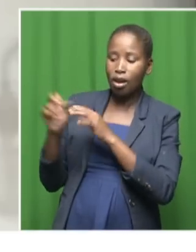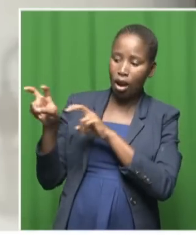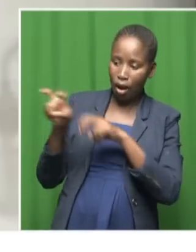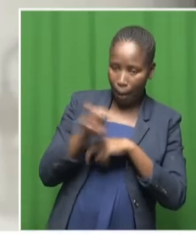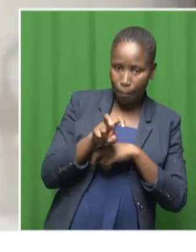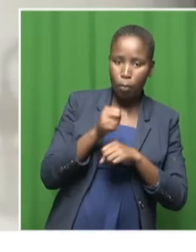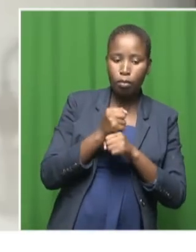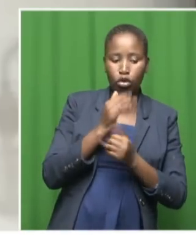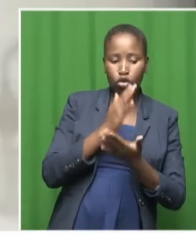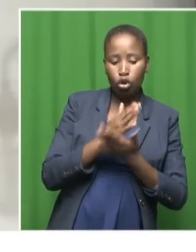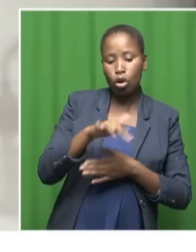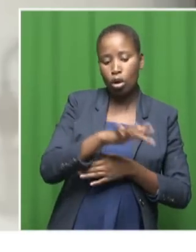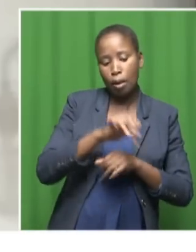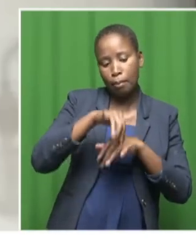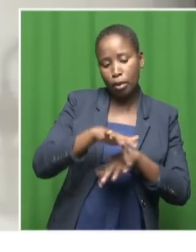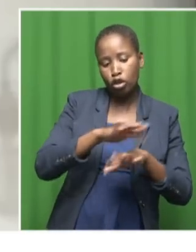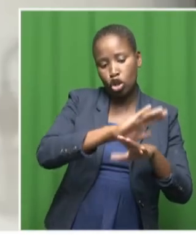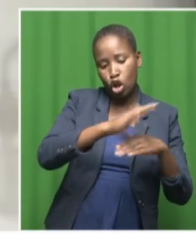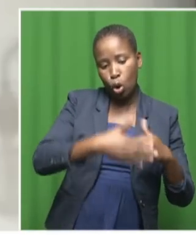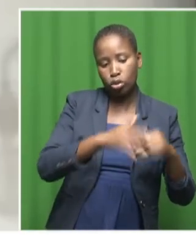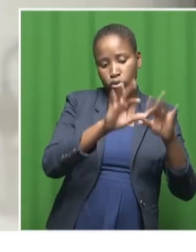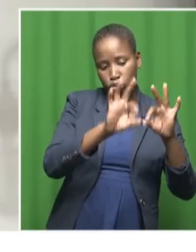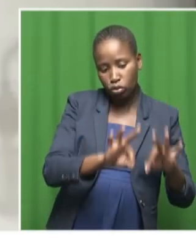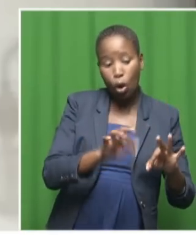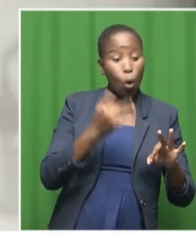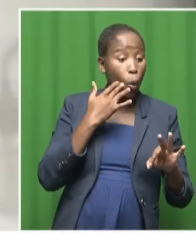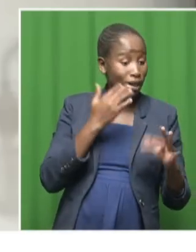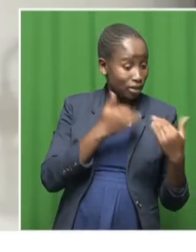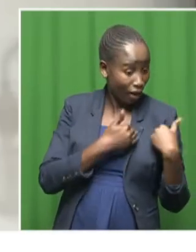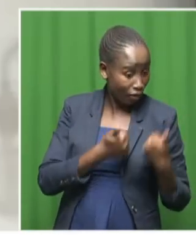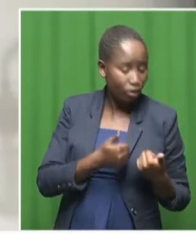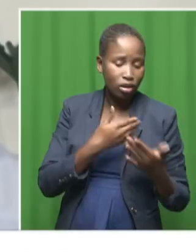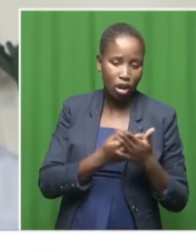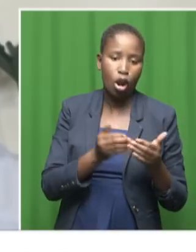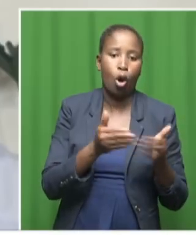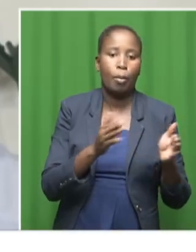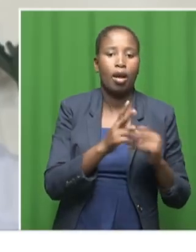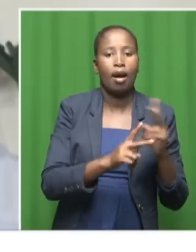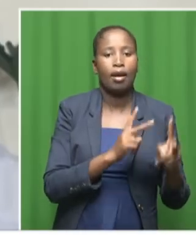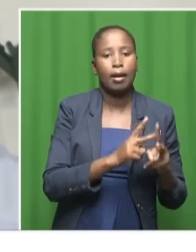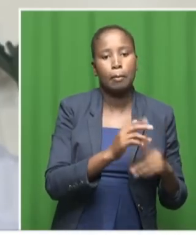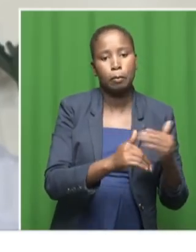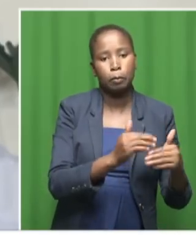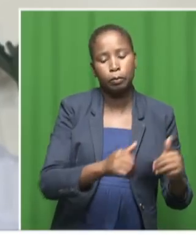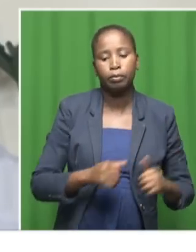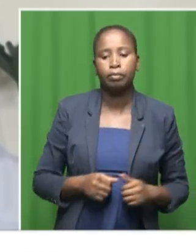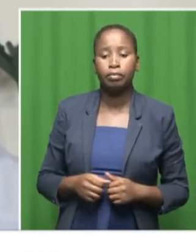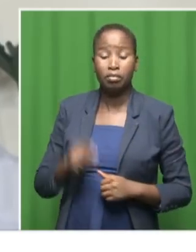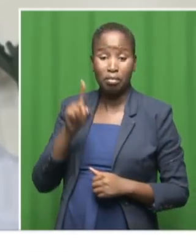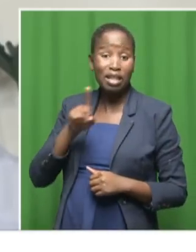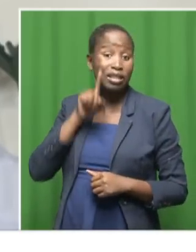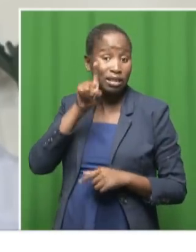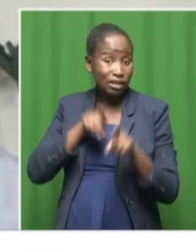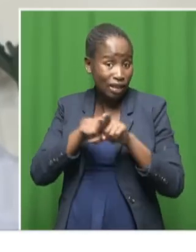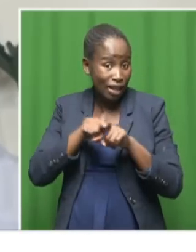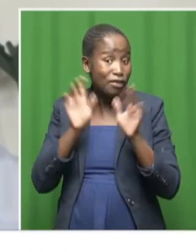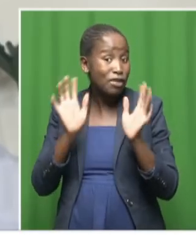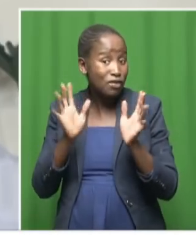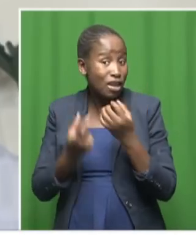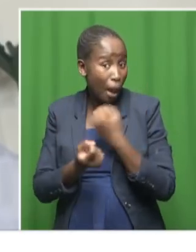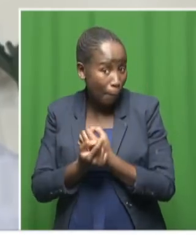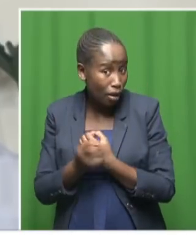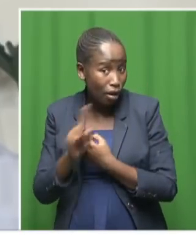signed, and then reopened when it's safe. Have tests been conducted, and what's the status of those tests?